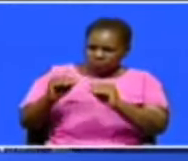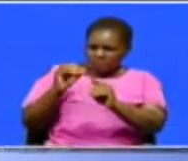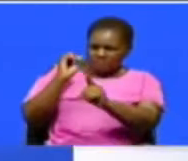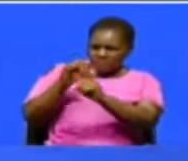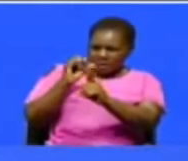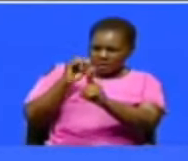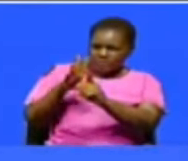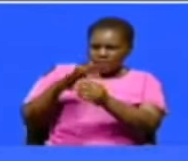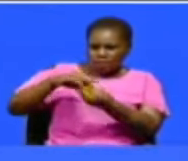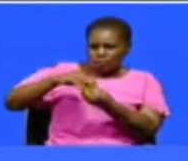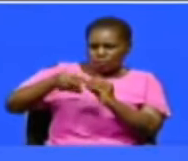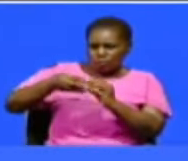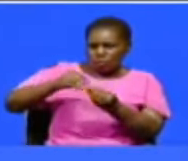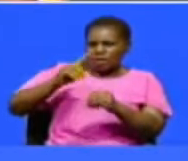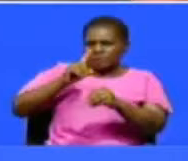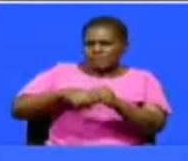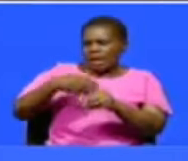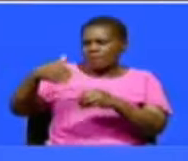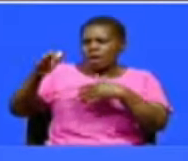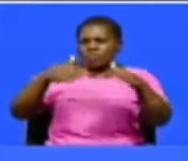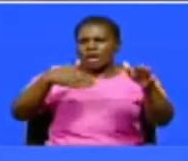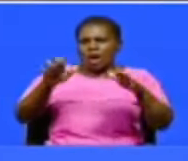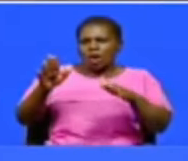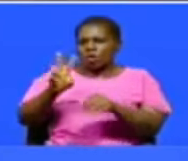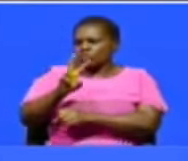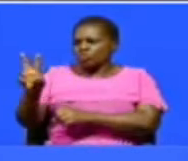them, we can mold them, so that when they go out there, like